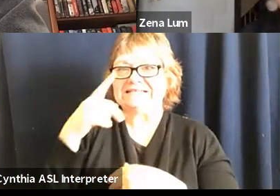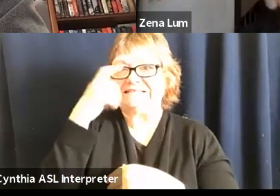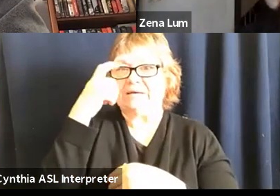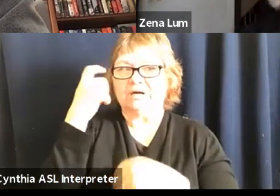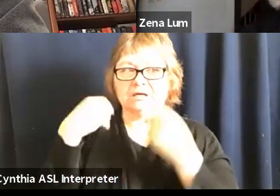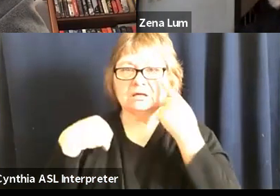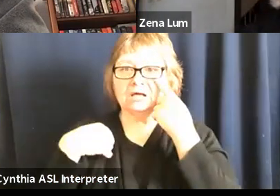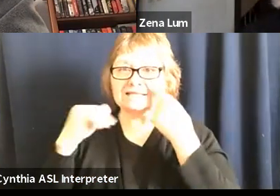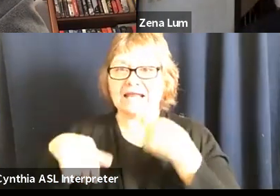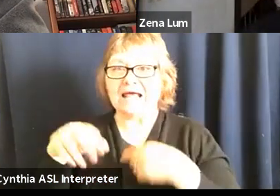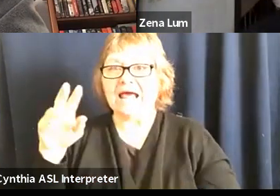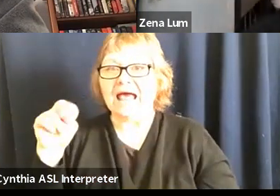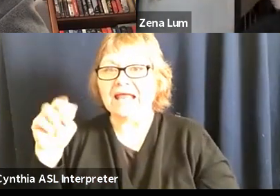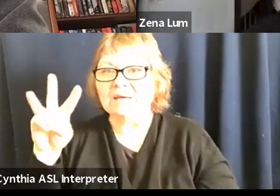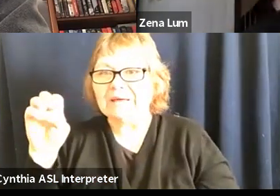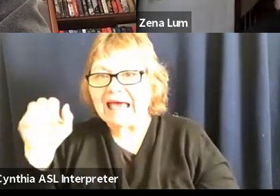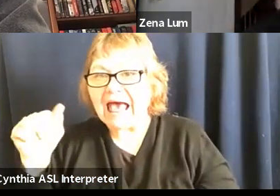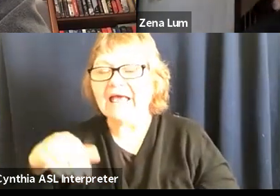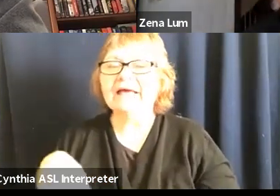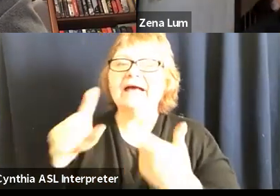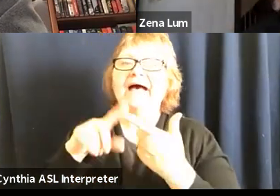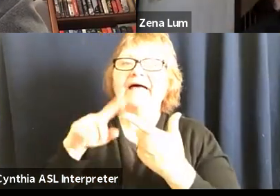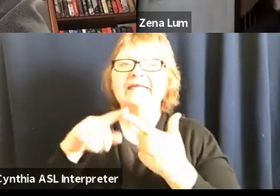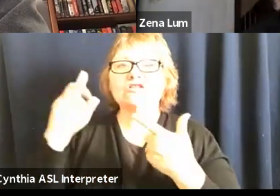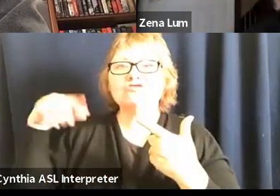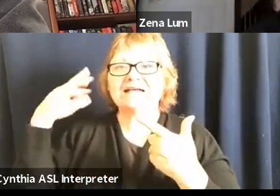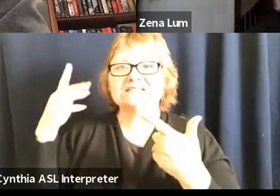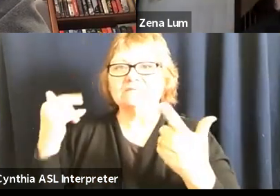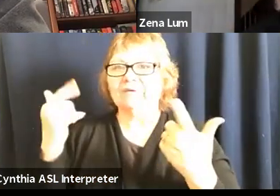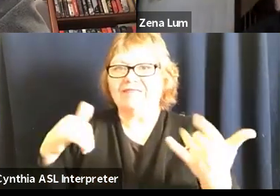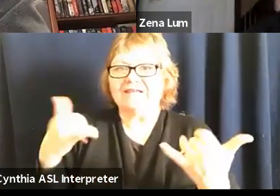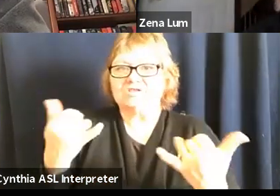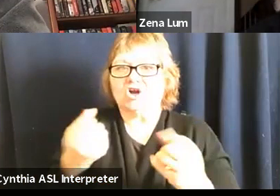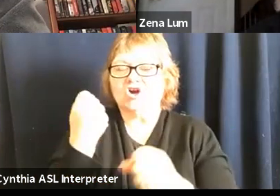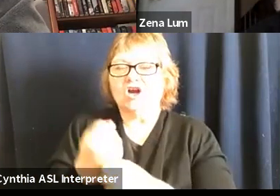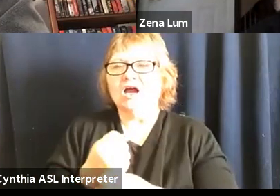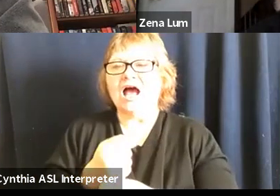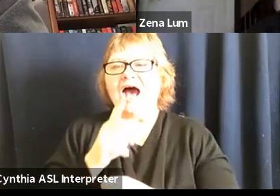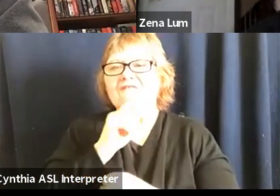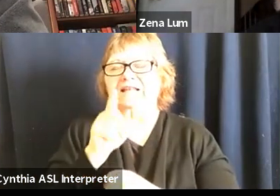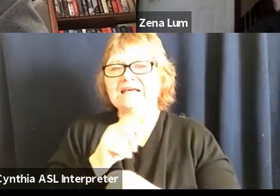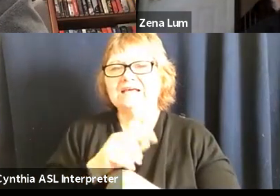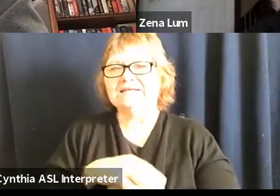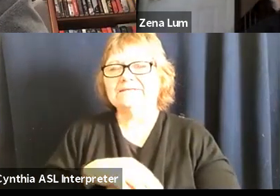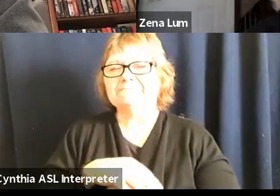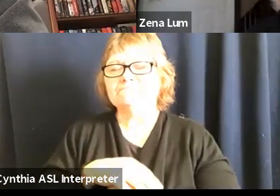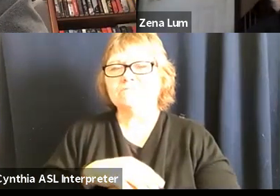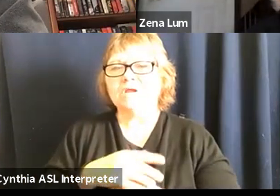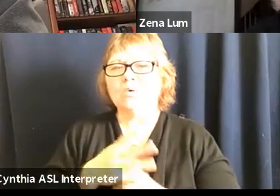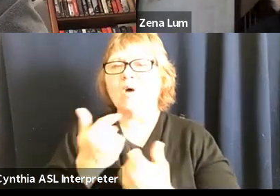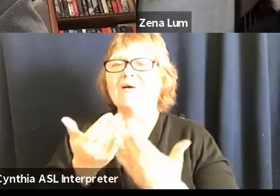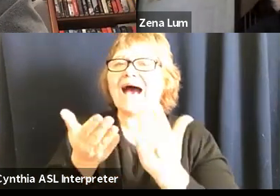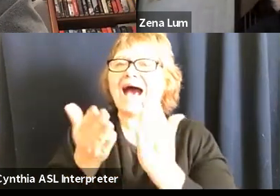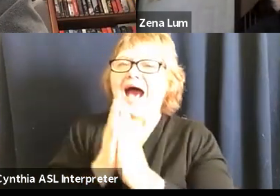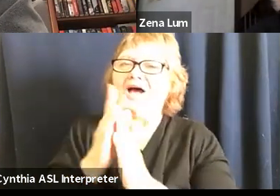be the NWEA, and then the whole craziness with this whole year. I just really want to implore you